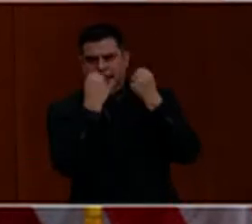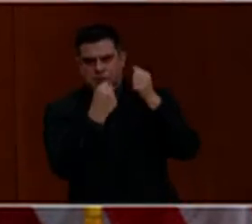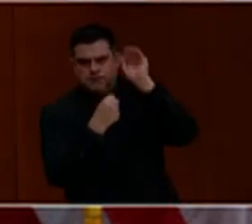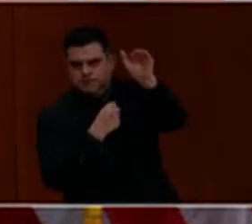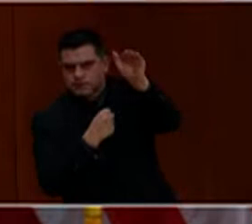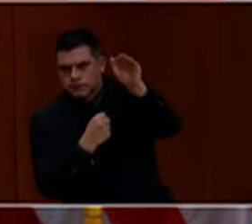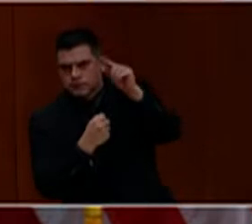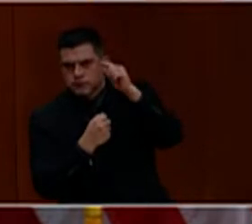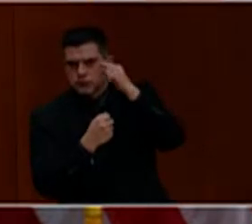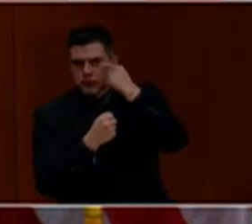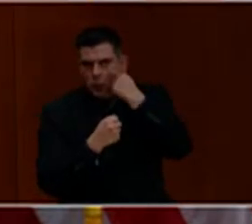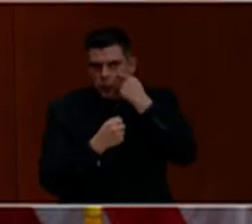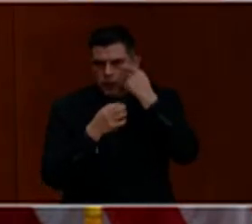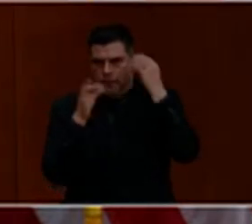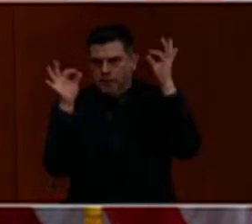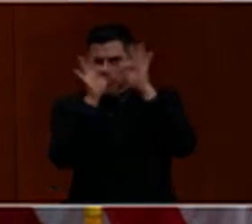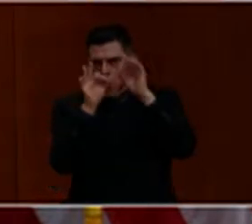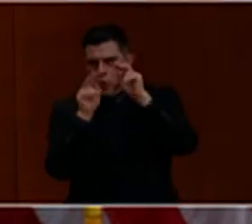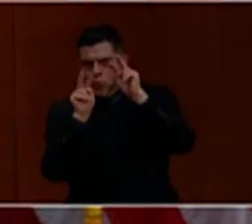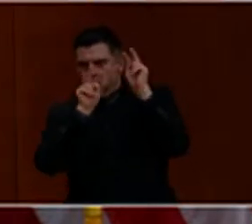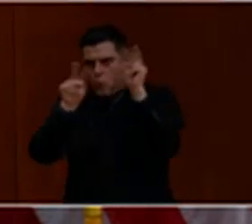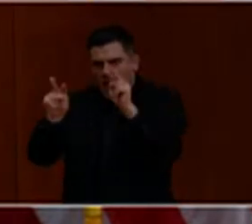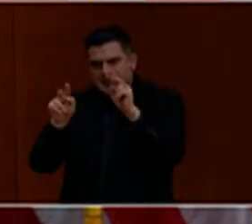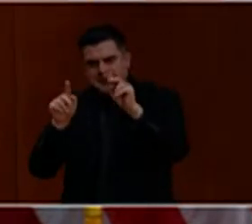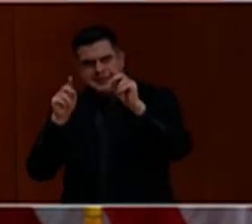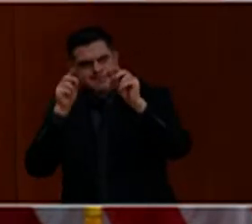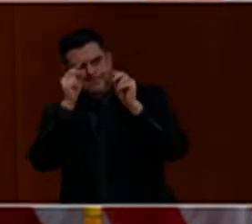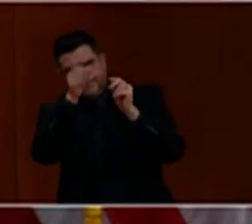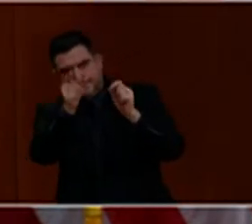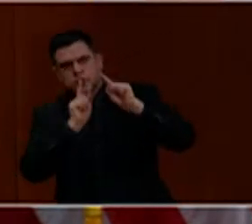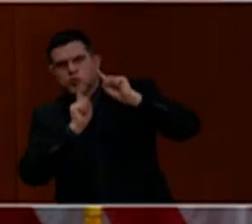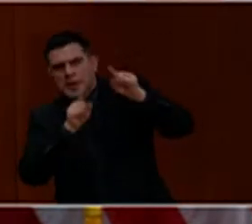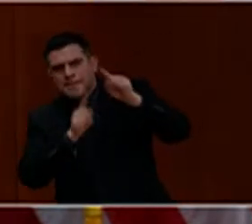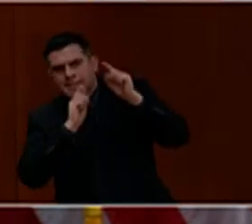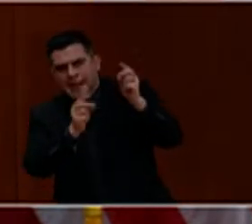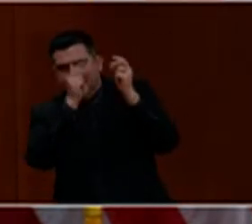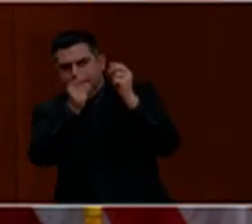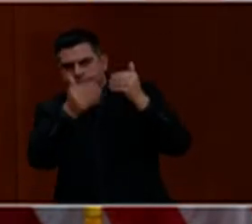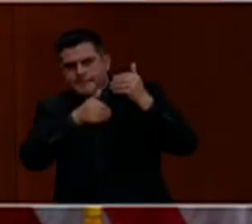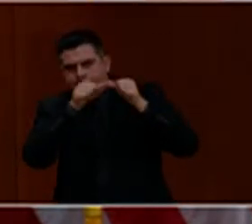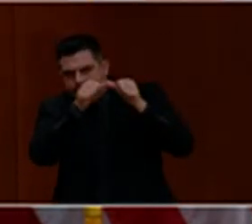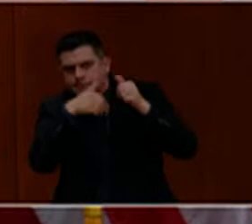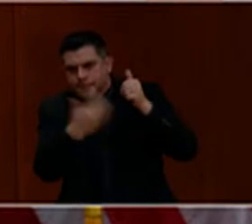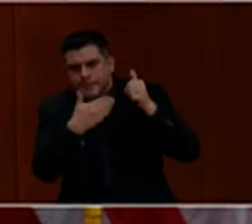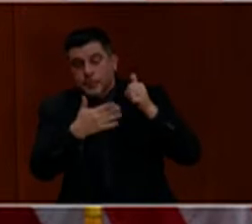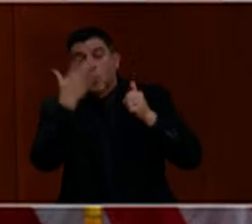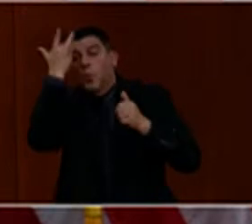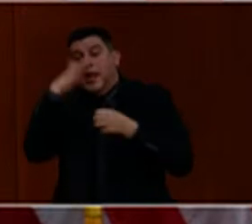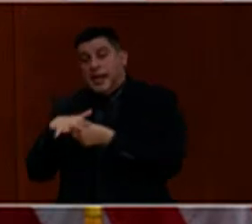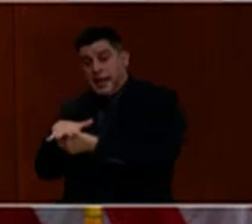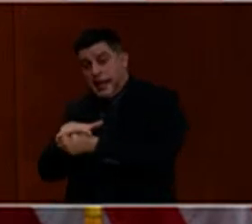Now, I'm trying to urge some caution on that because this is just the nature of it. But here's the issue.